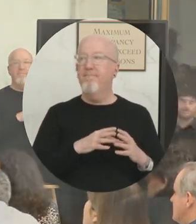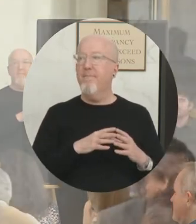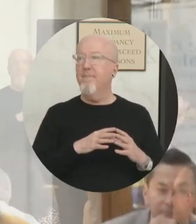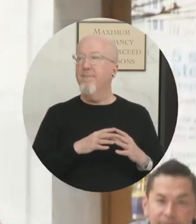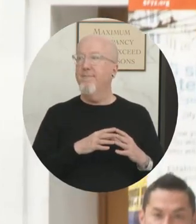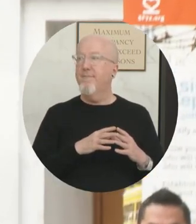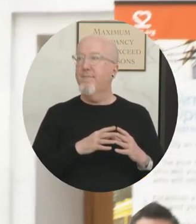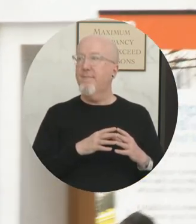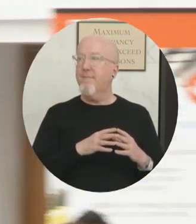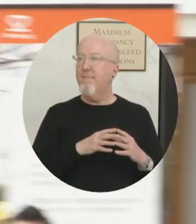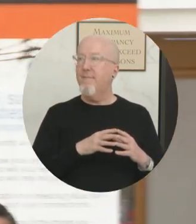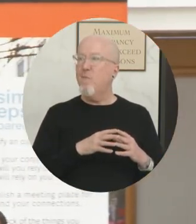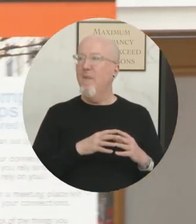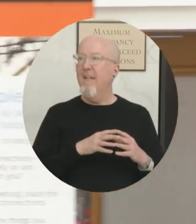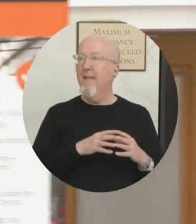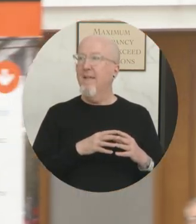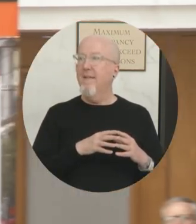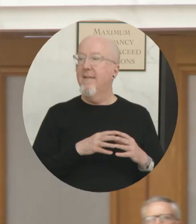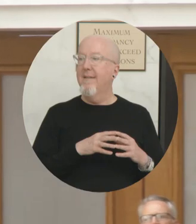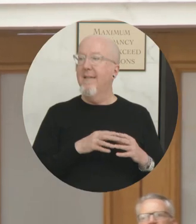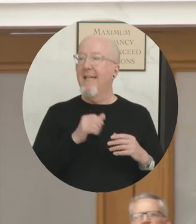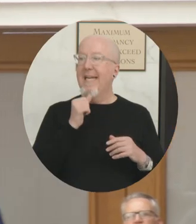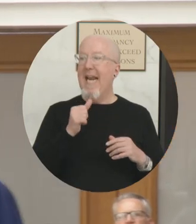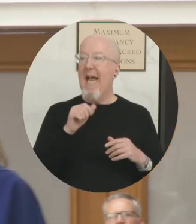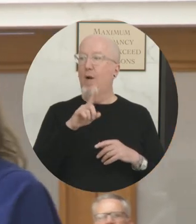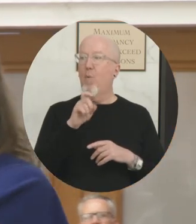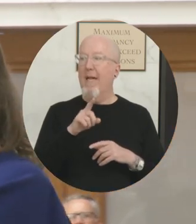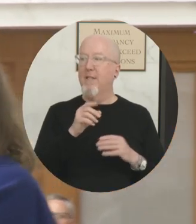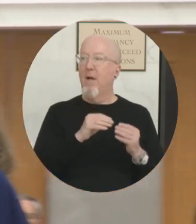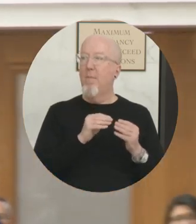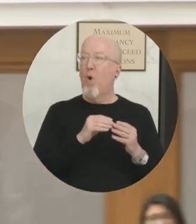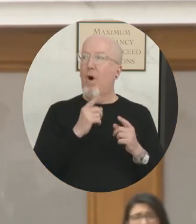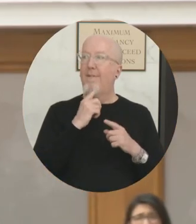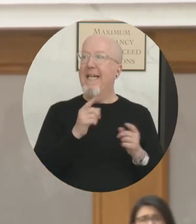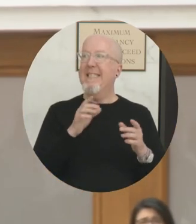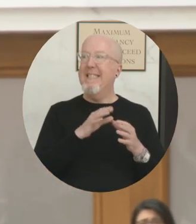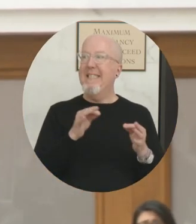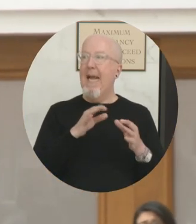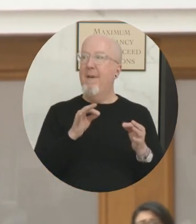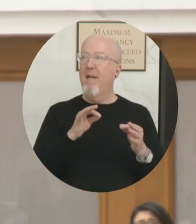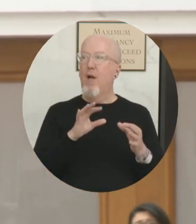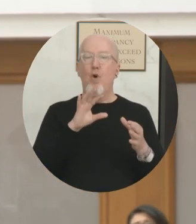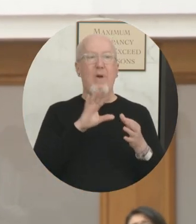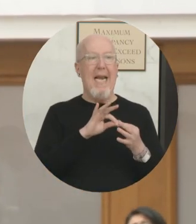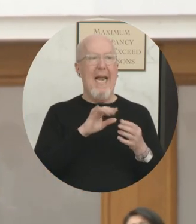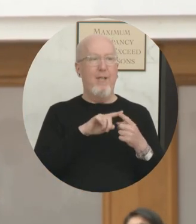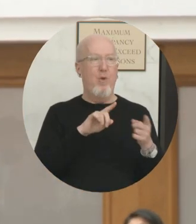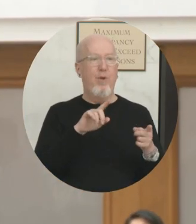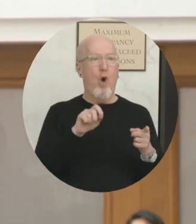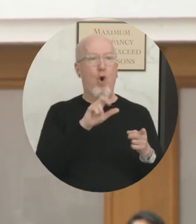Okay, probably not as much as a question as kind of a statement to folks, and especially on the early warning stuff.